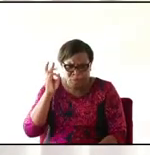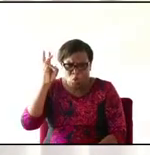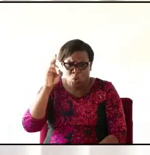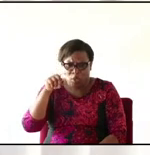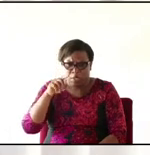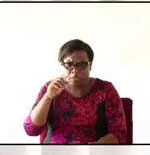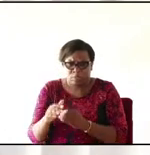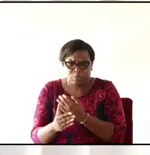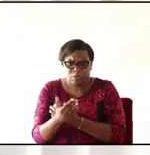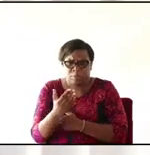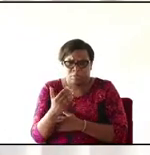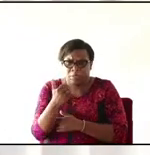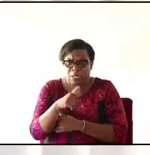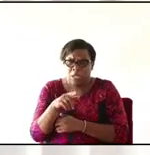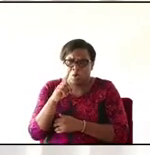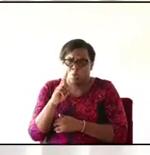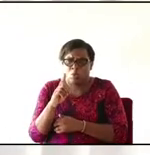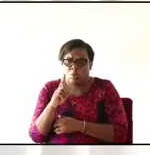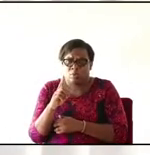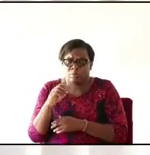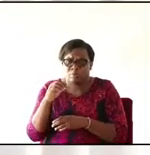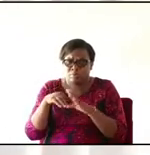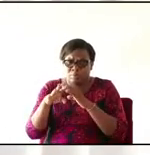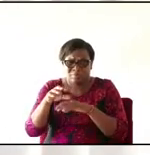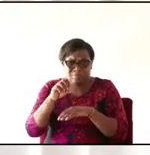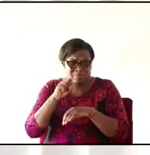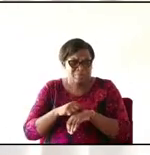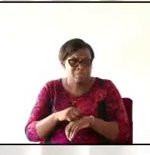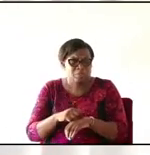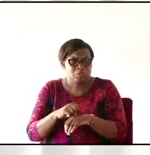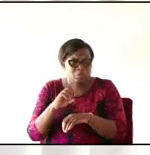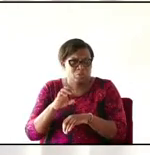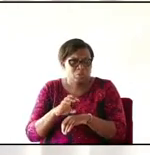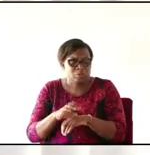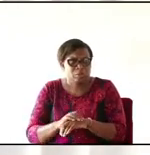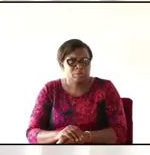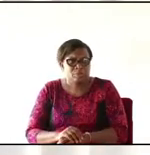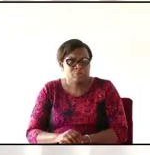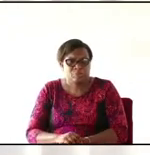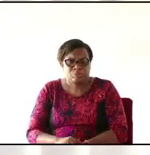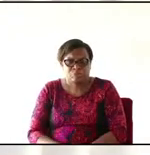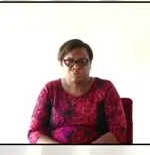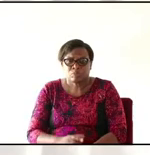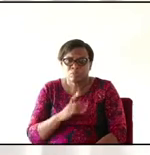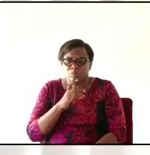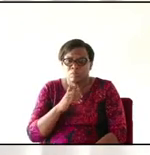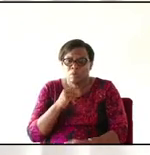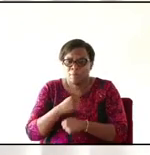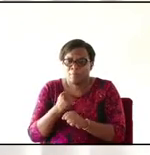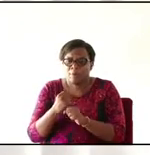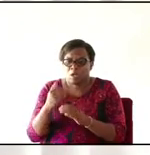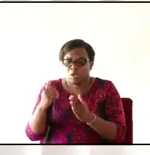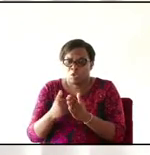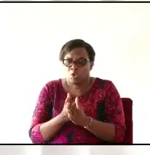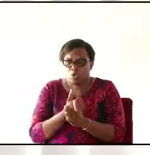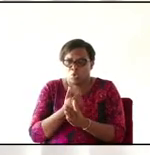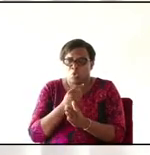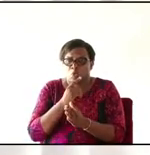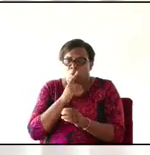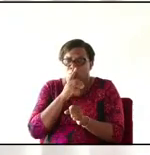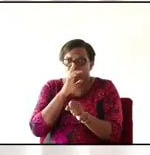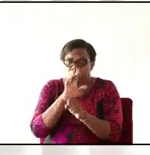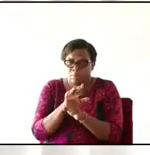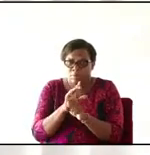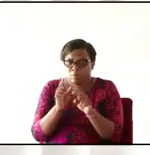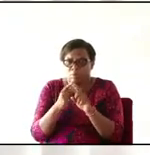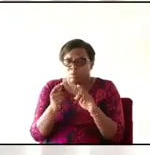is anyone in this sanctuary who will make a fresh commitment to the Lord,